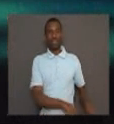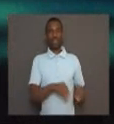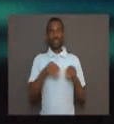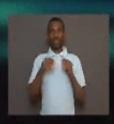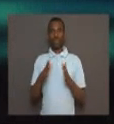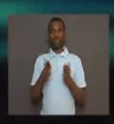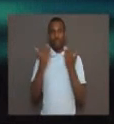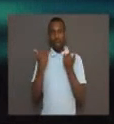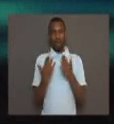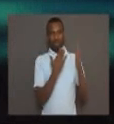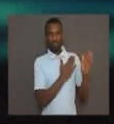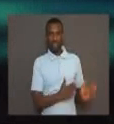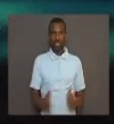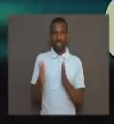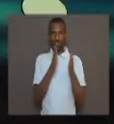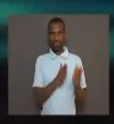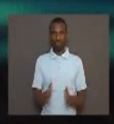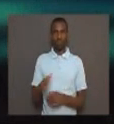Students, let's get ready.